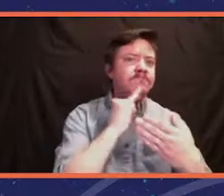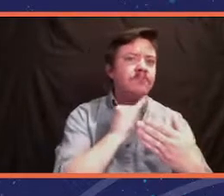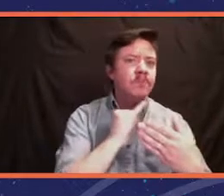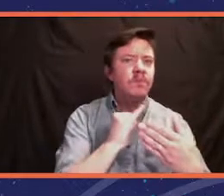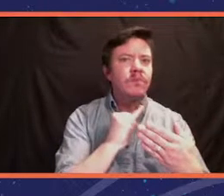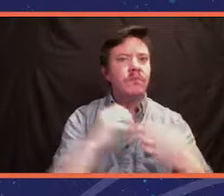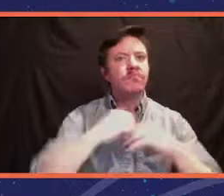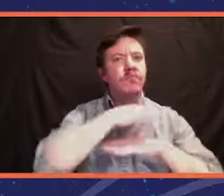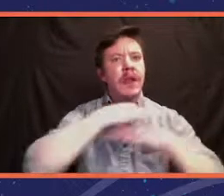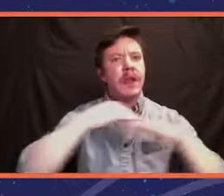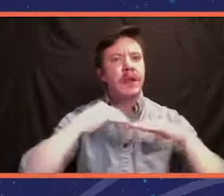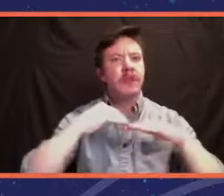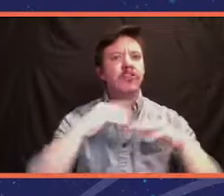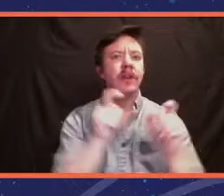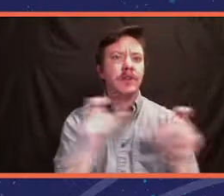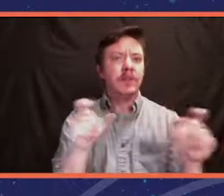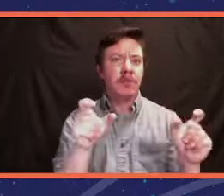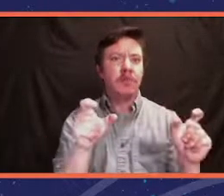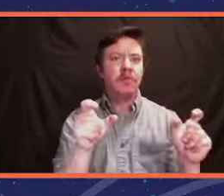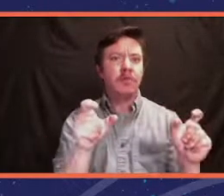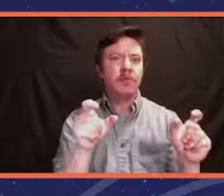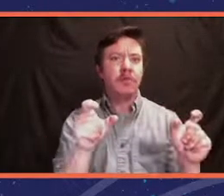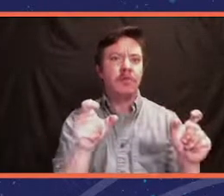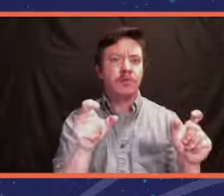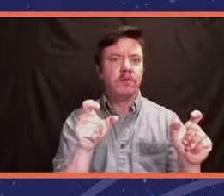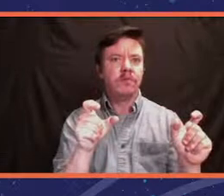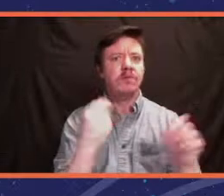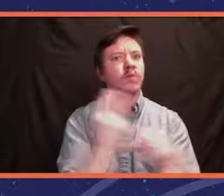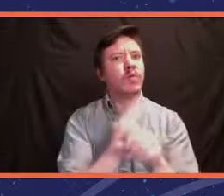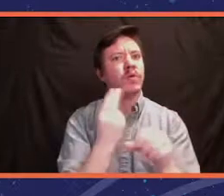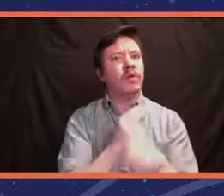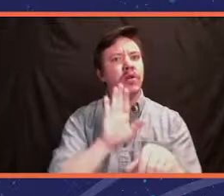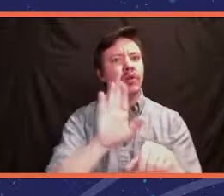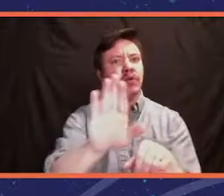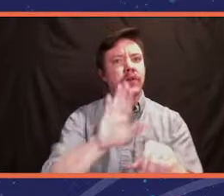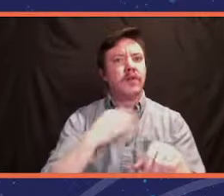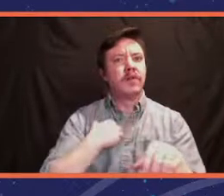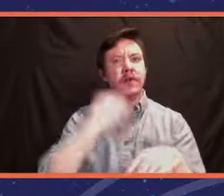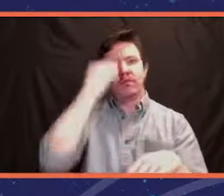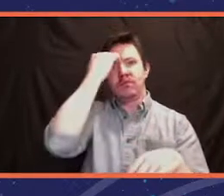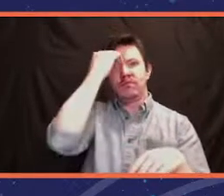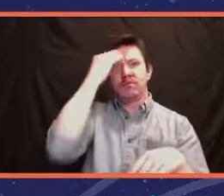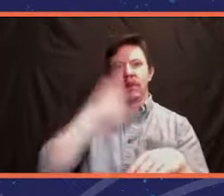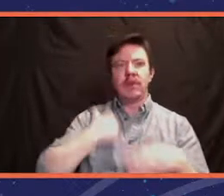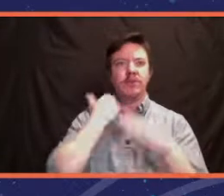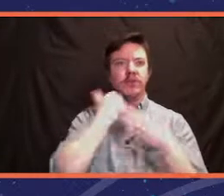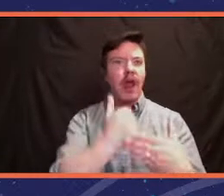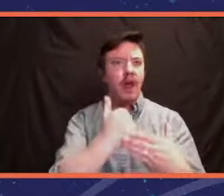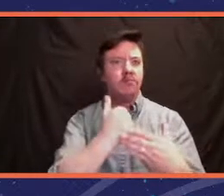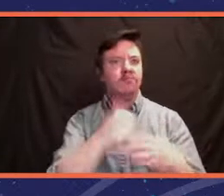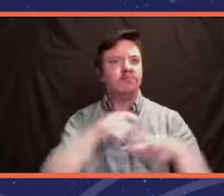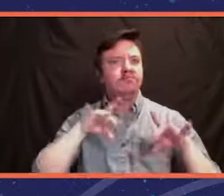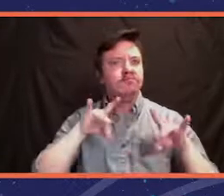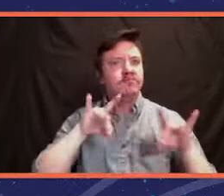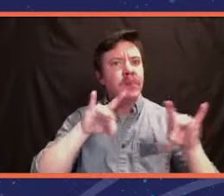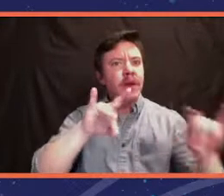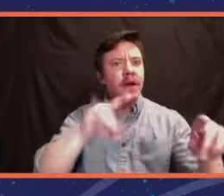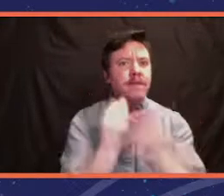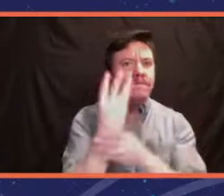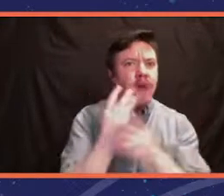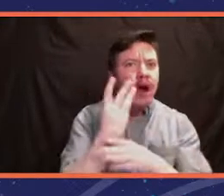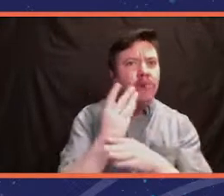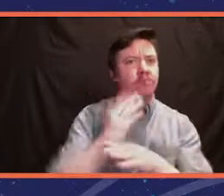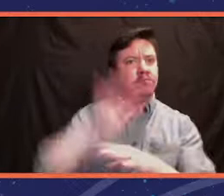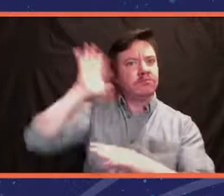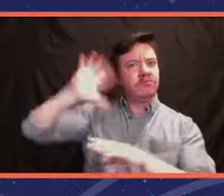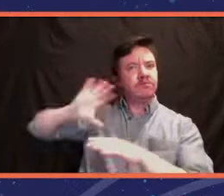people taking their indigenous knowledge to help farm and bring back that knowledge back to the